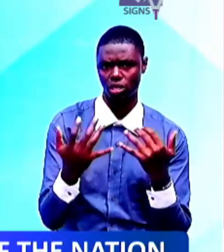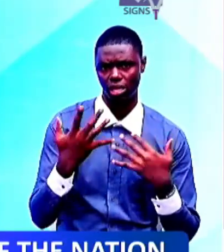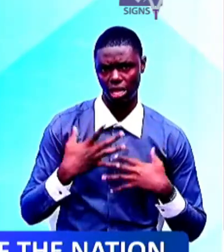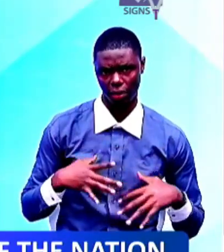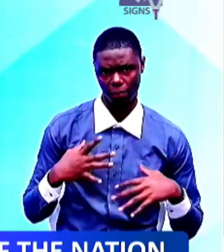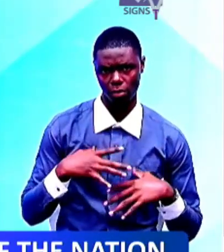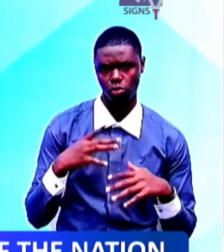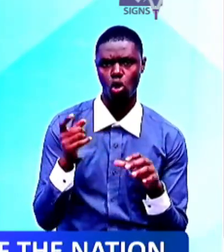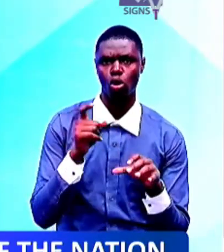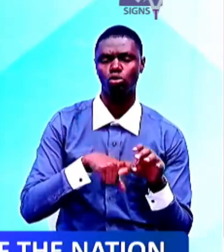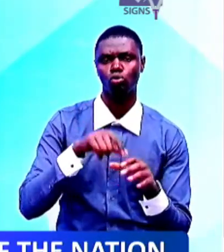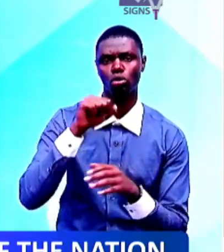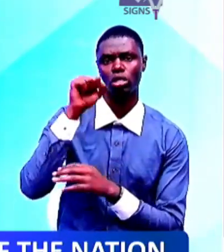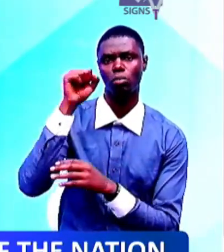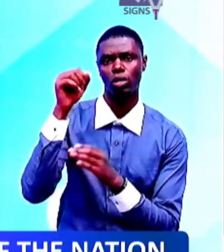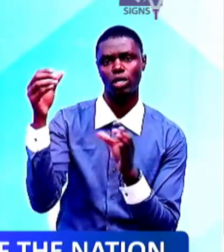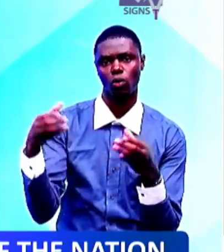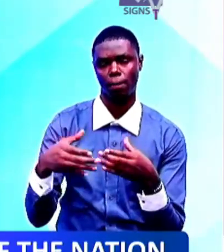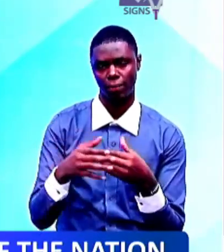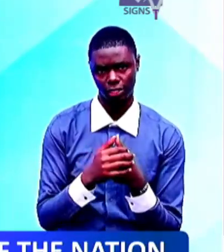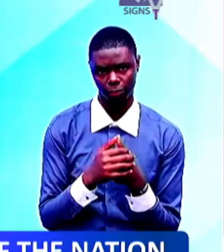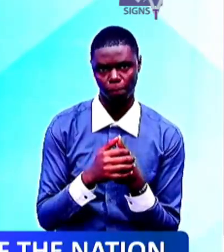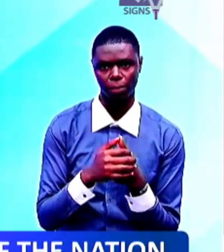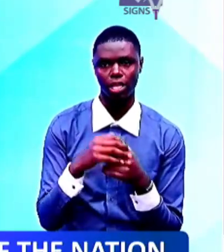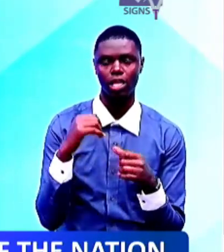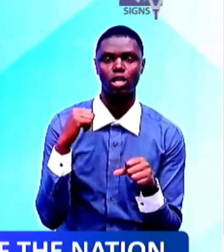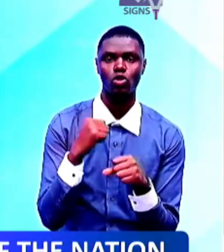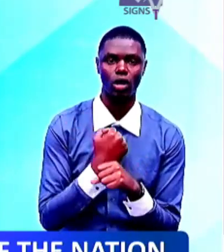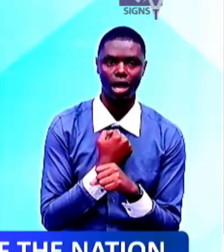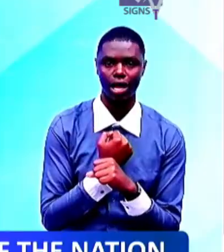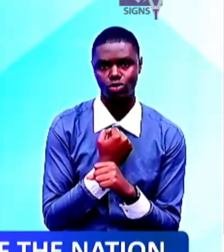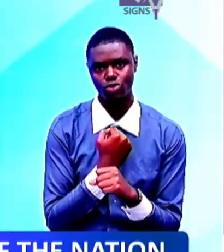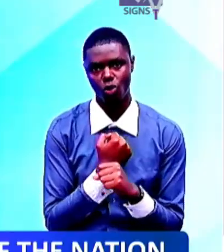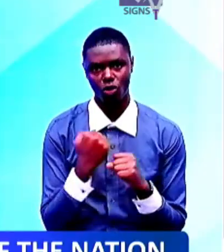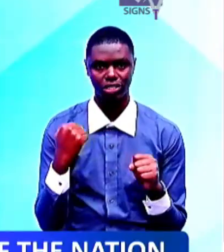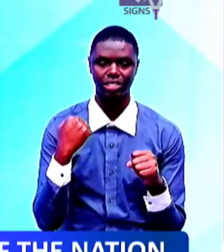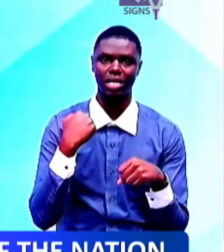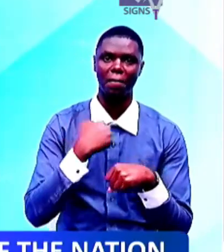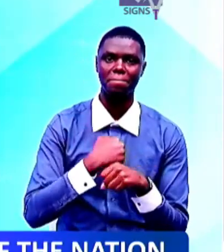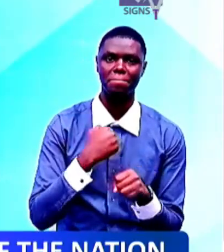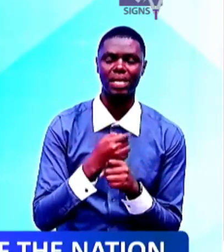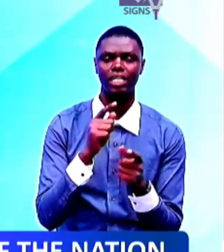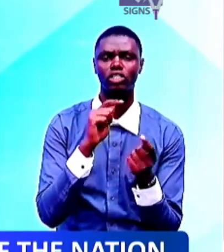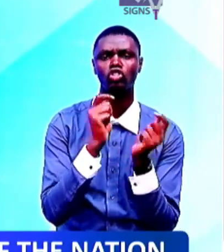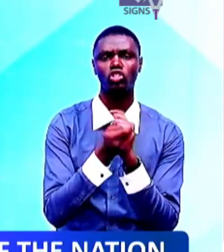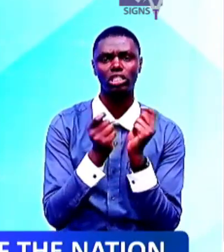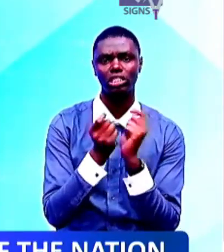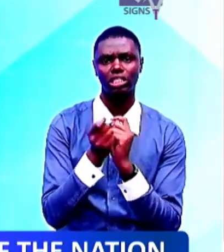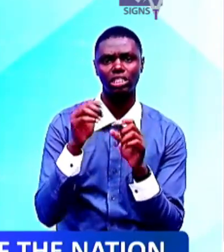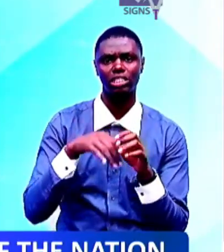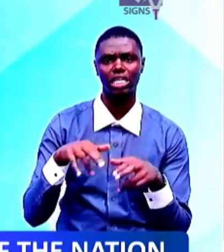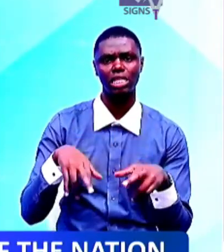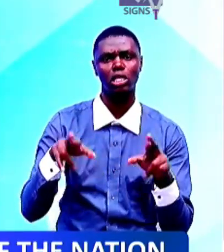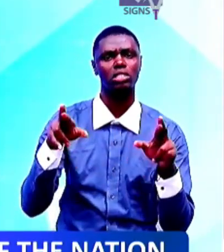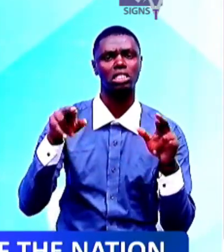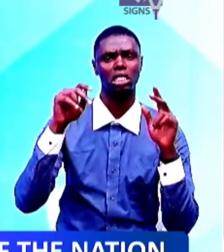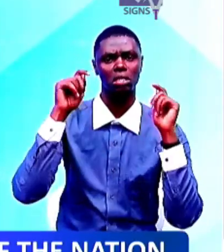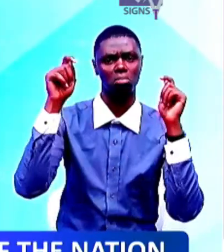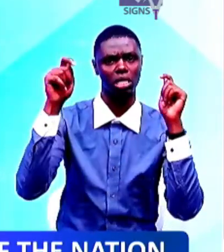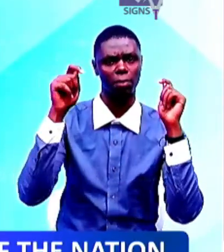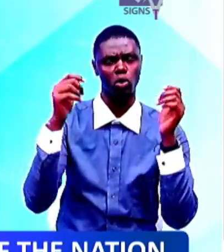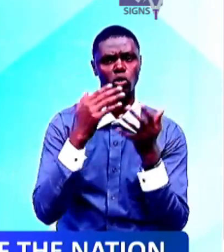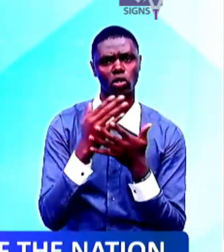they should be able to join political parties. You cannot make meaningful change in the streets alone. Sometimes some